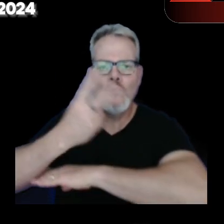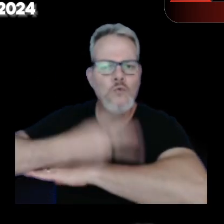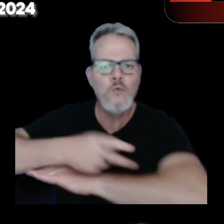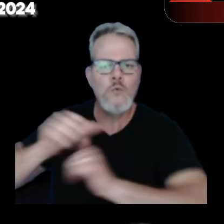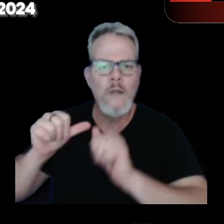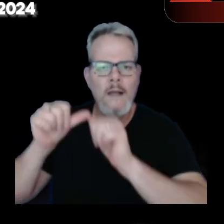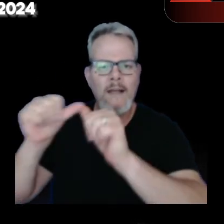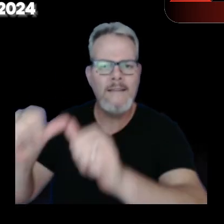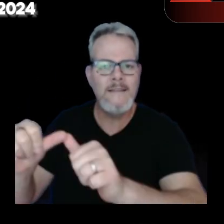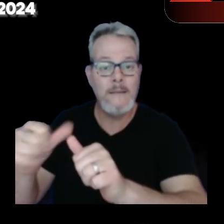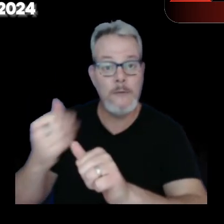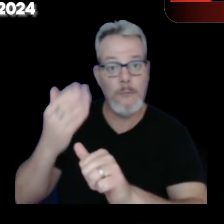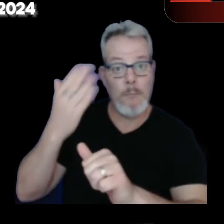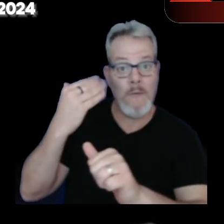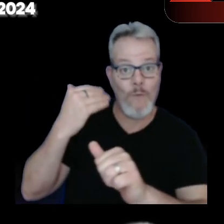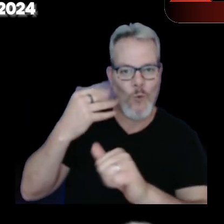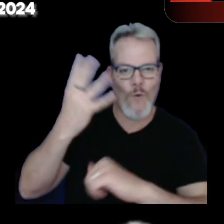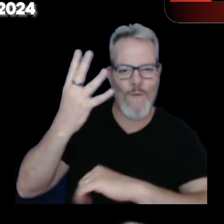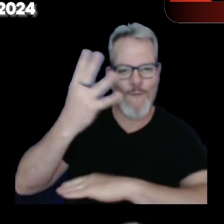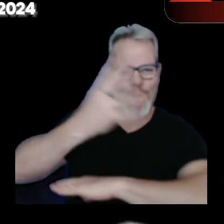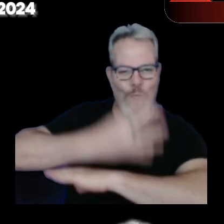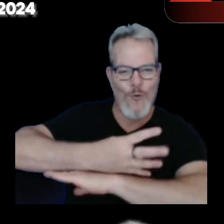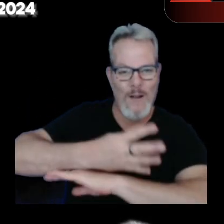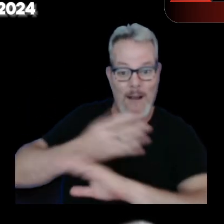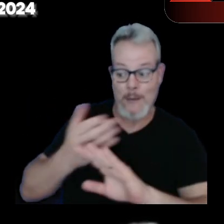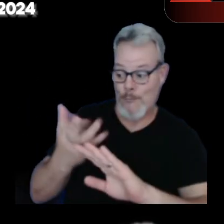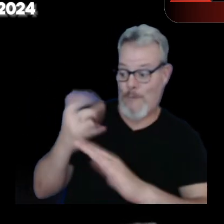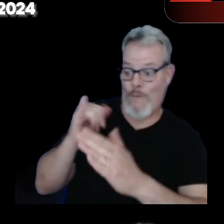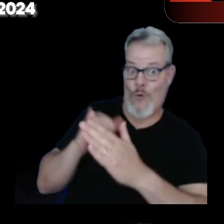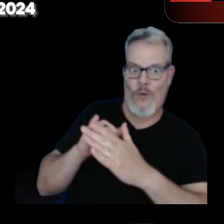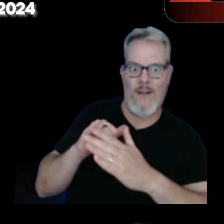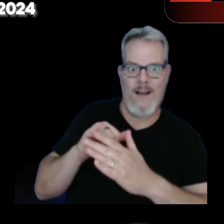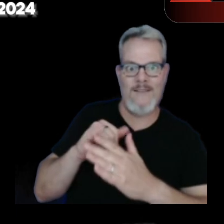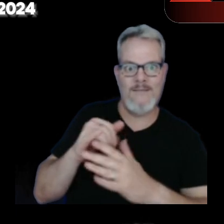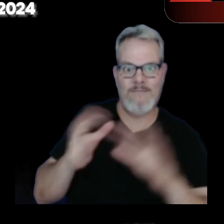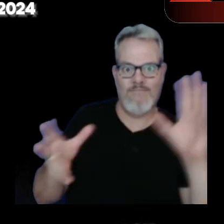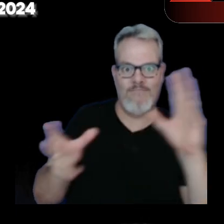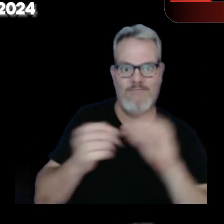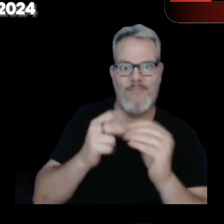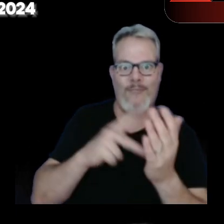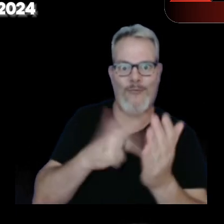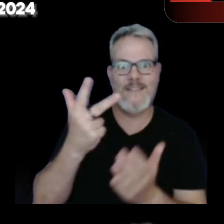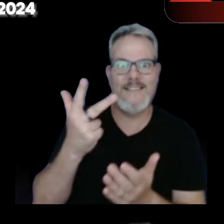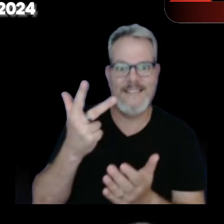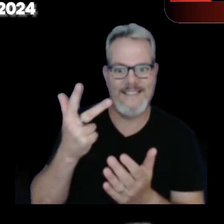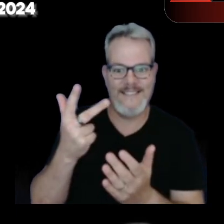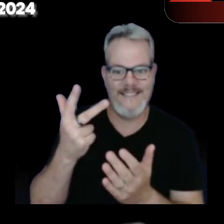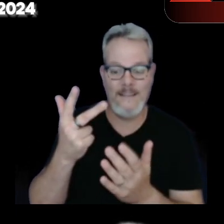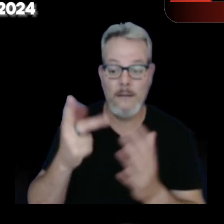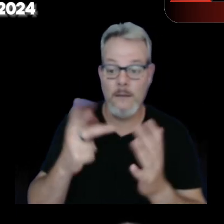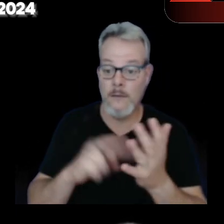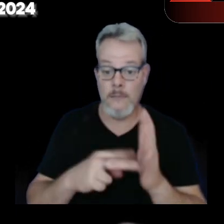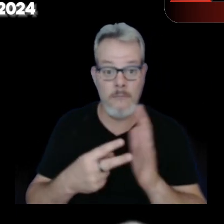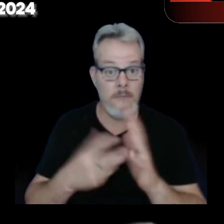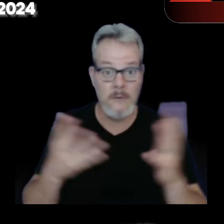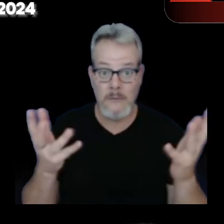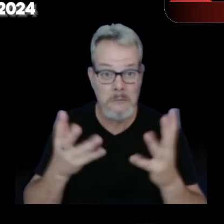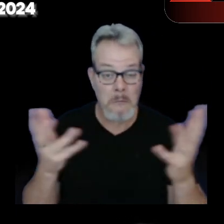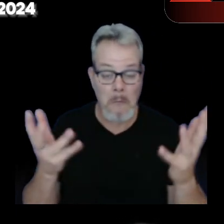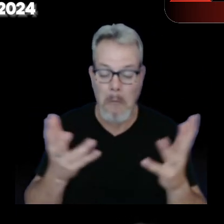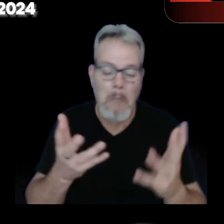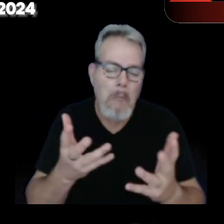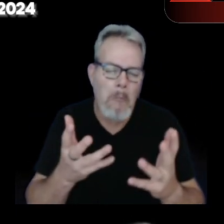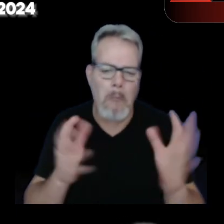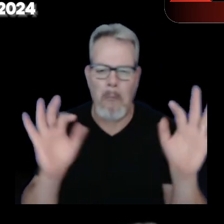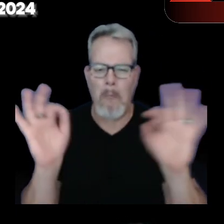was perhaps twice as long, and the one before that was maybe 3 times as long. So not to say that that means anything for the future, just